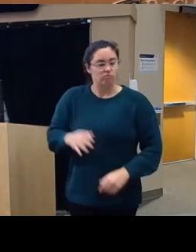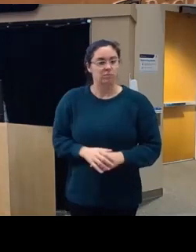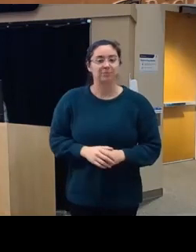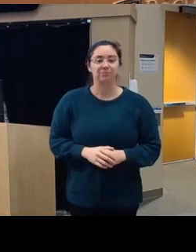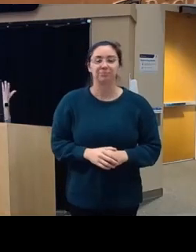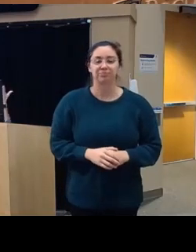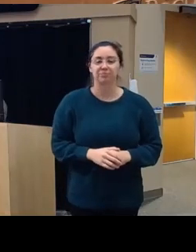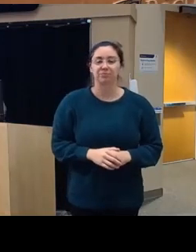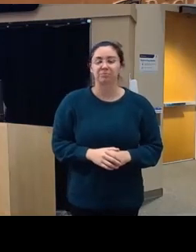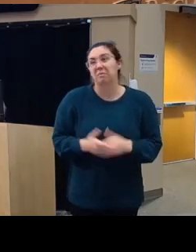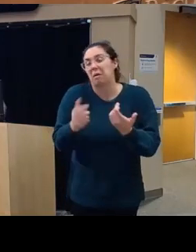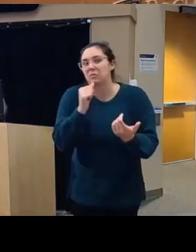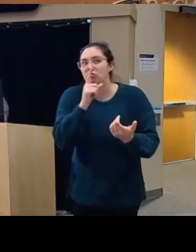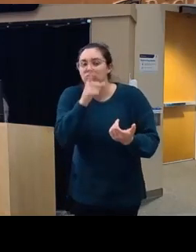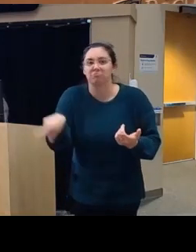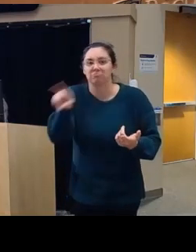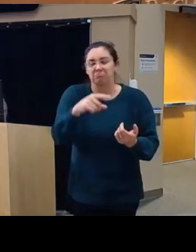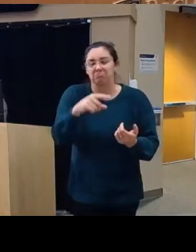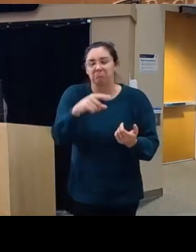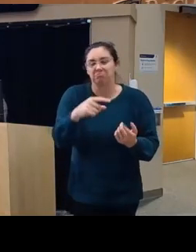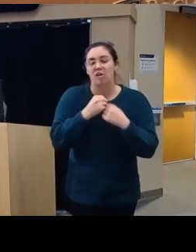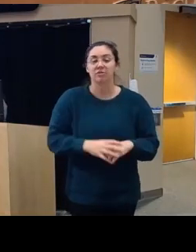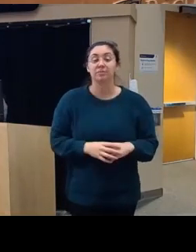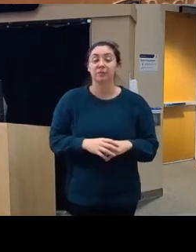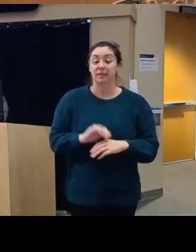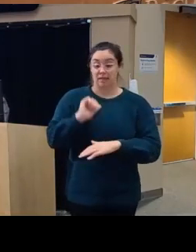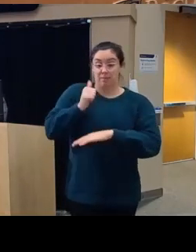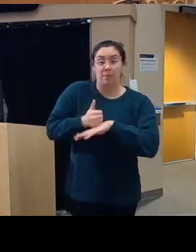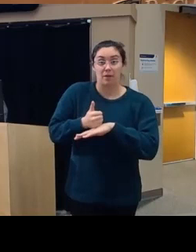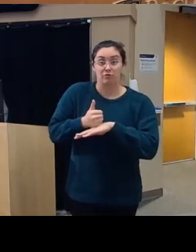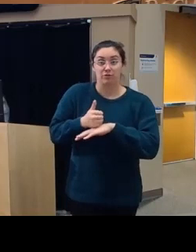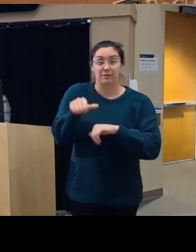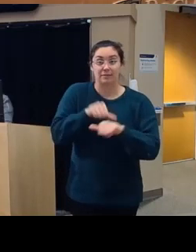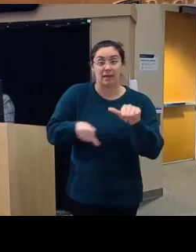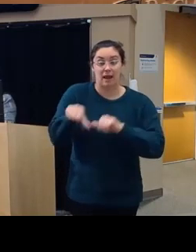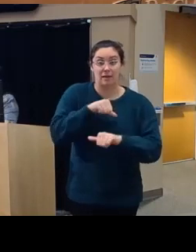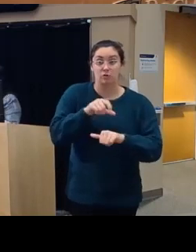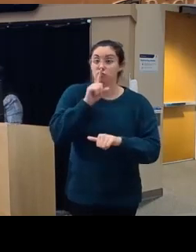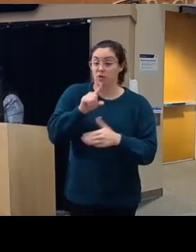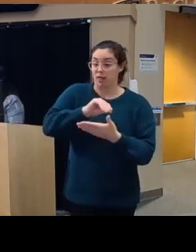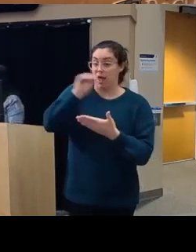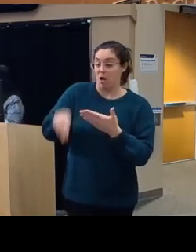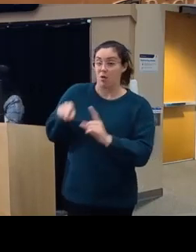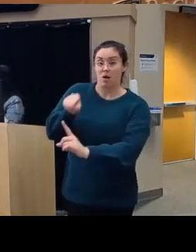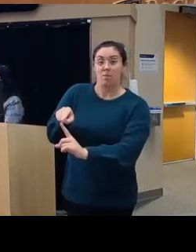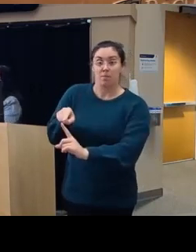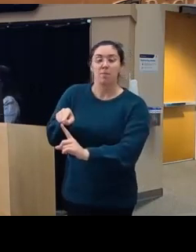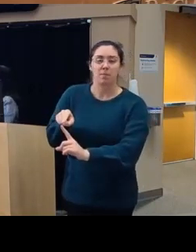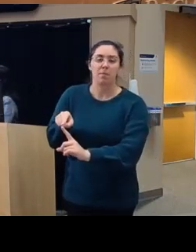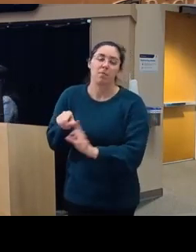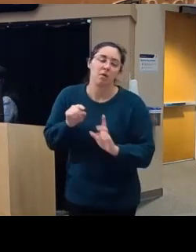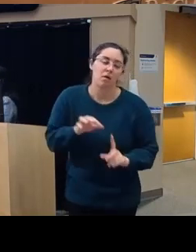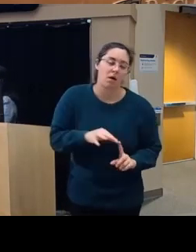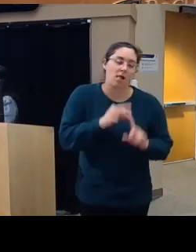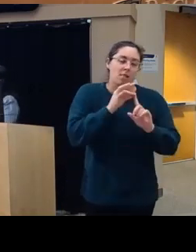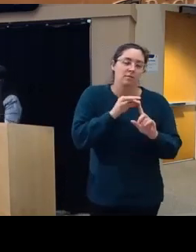for those who care, I don't know, that implementation science, the main outcome is usually not, unless you're doing a special